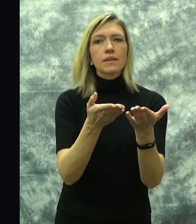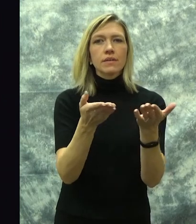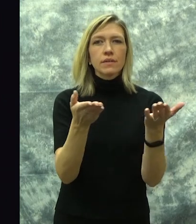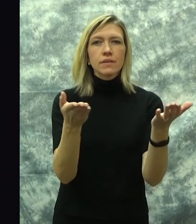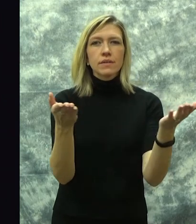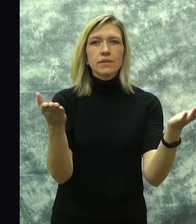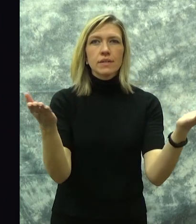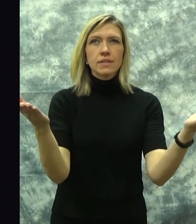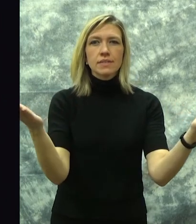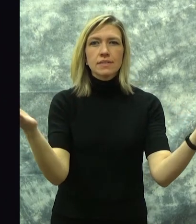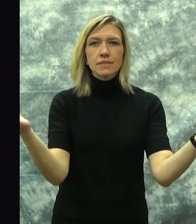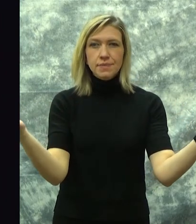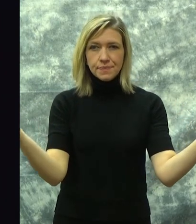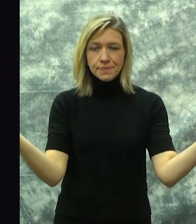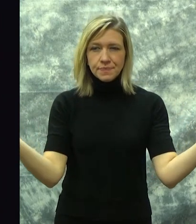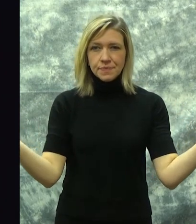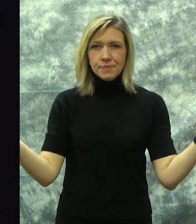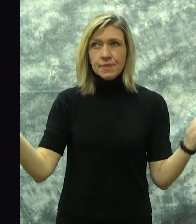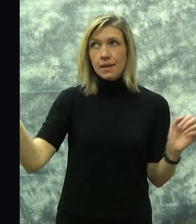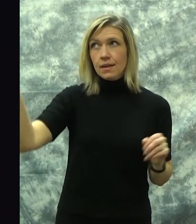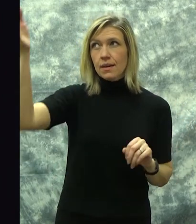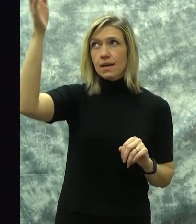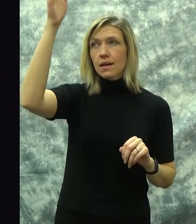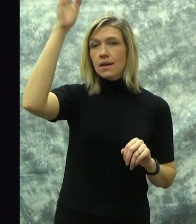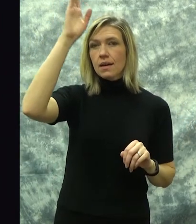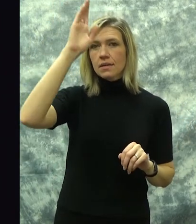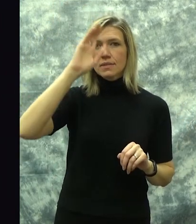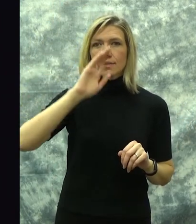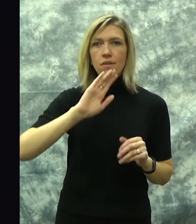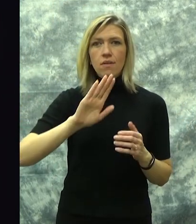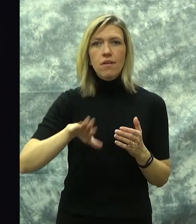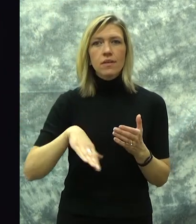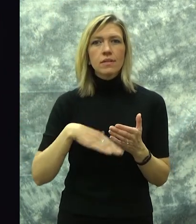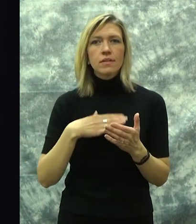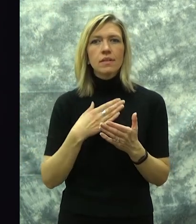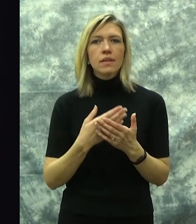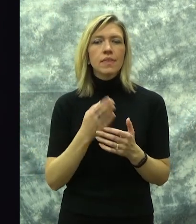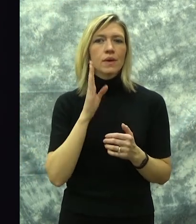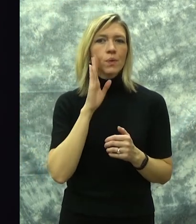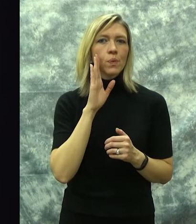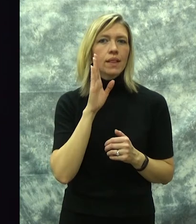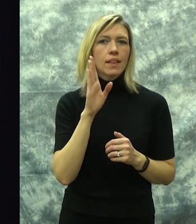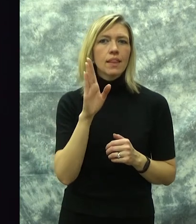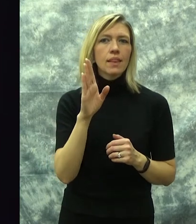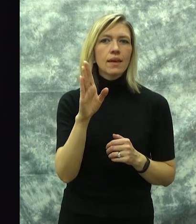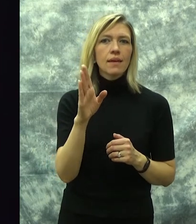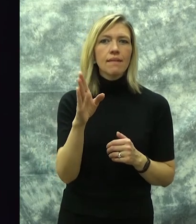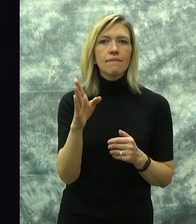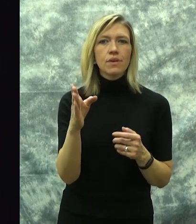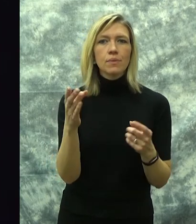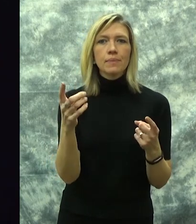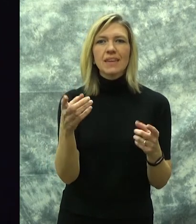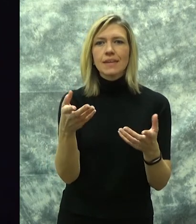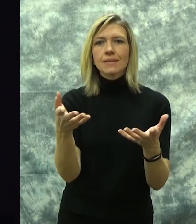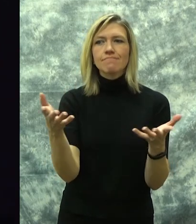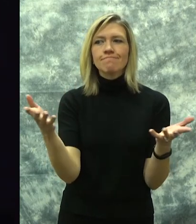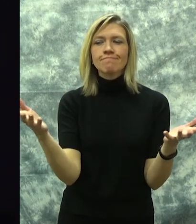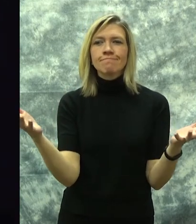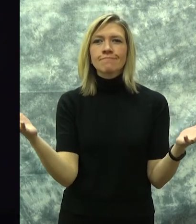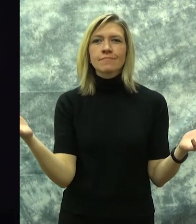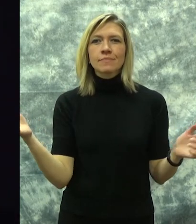there is. God is all there will ever